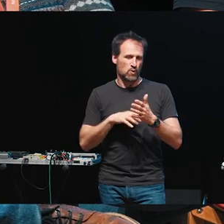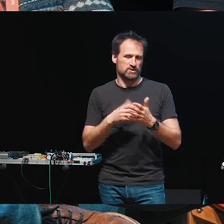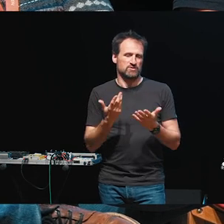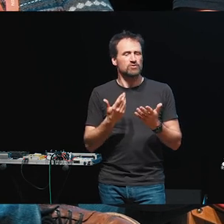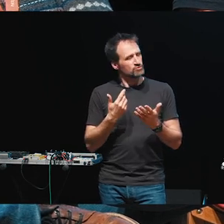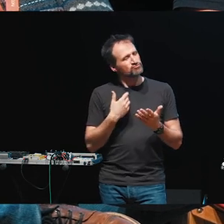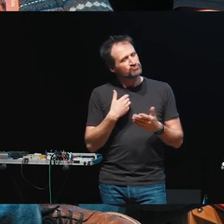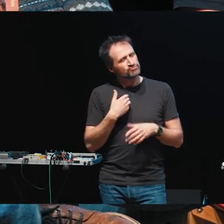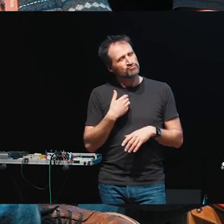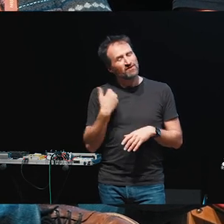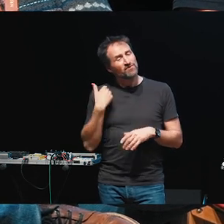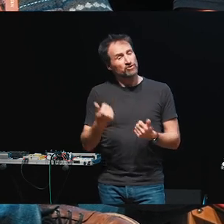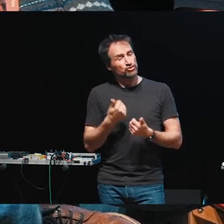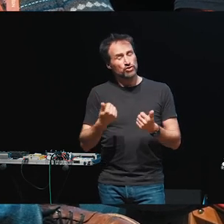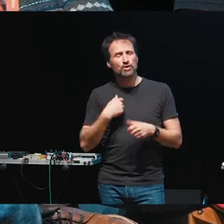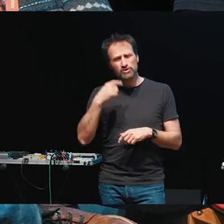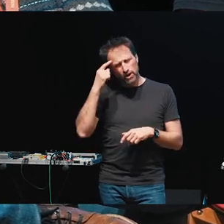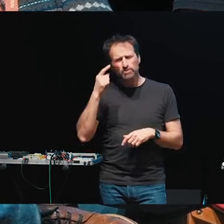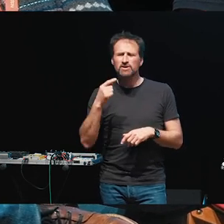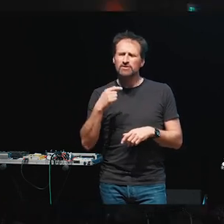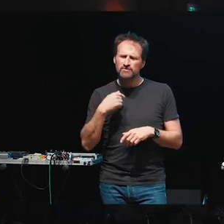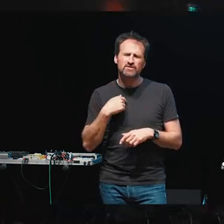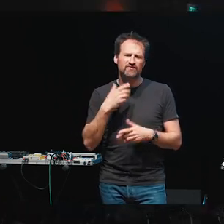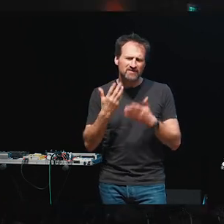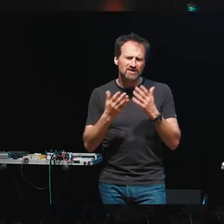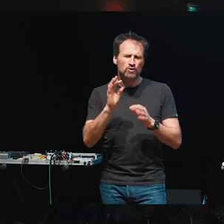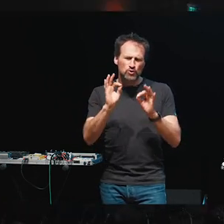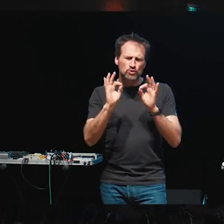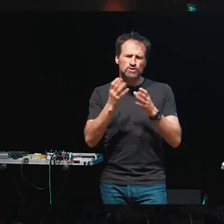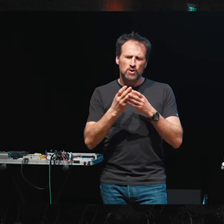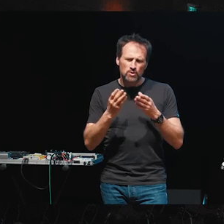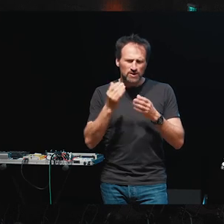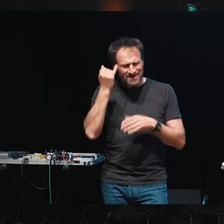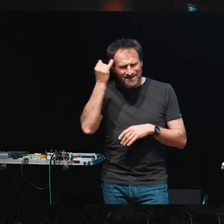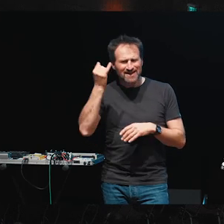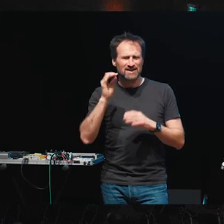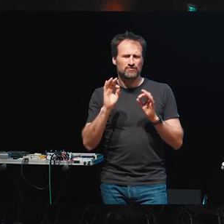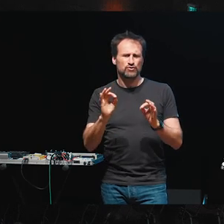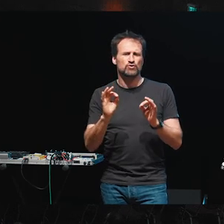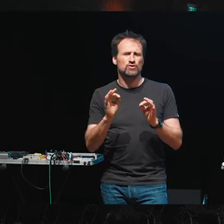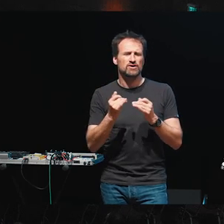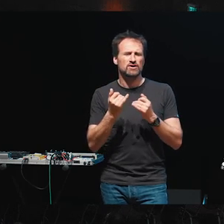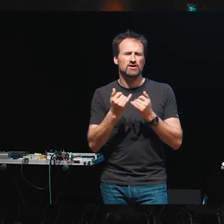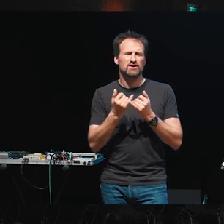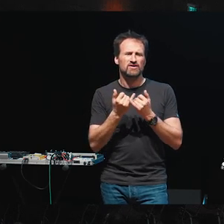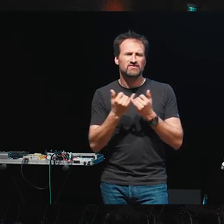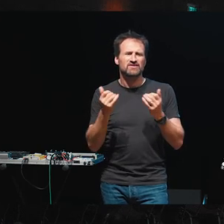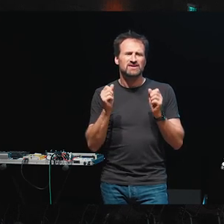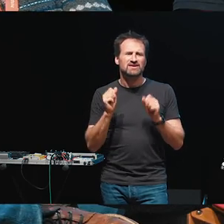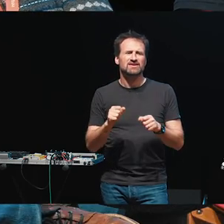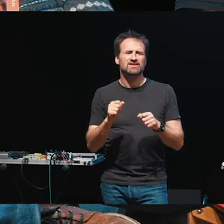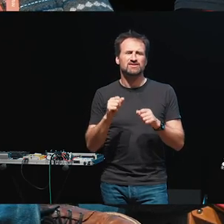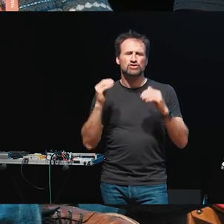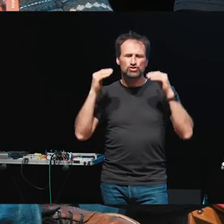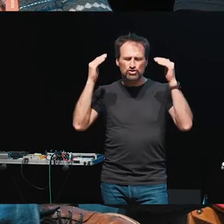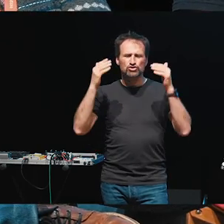and I think we also have a good solution maybe for a good idea for how to solve the